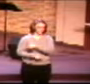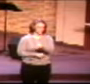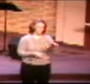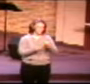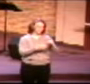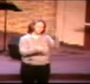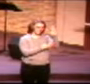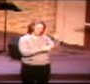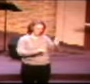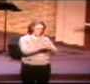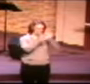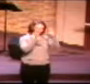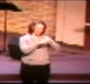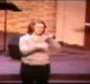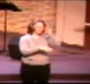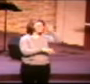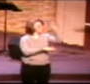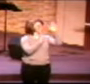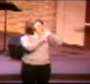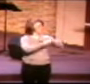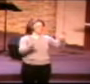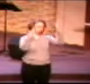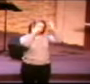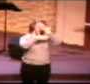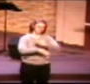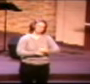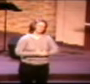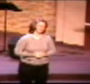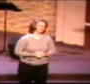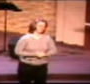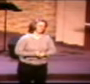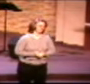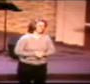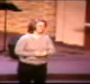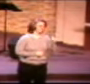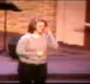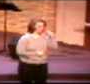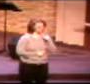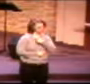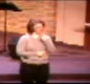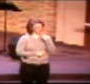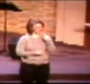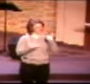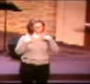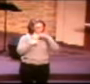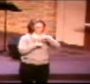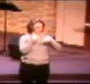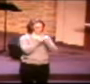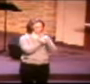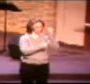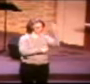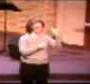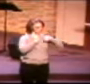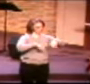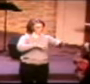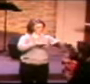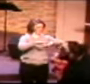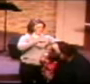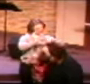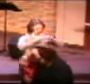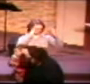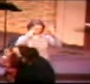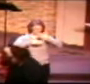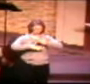that God is light and in him there is no darkness. And if we say that we have fellowship with him while we're walking in the